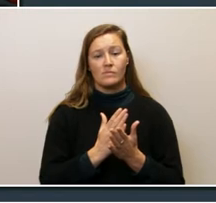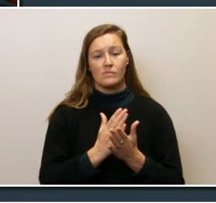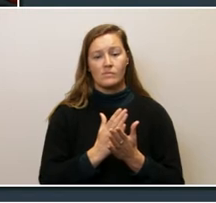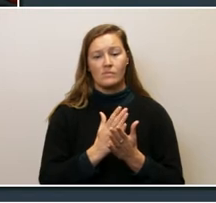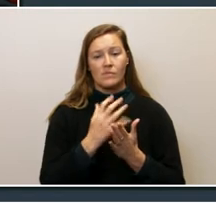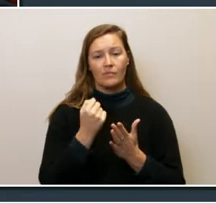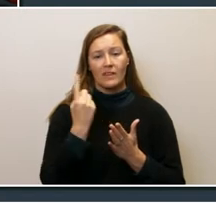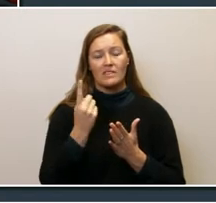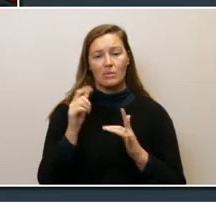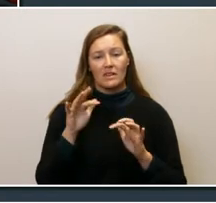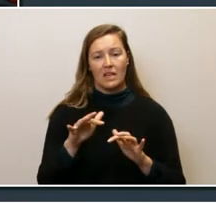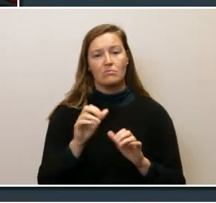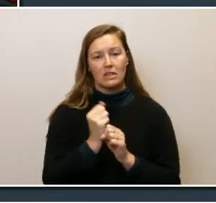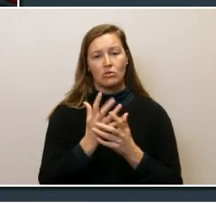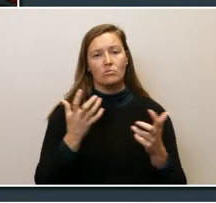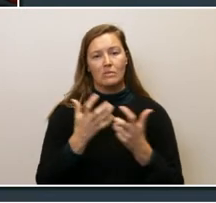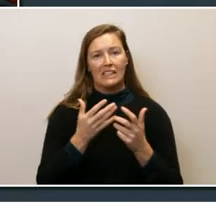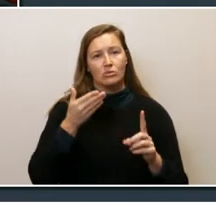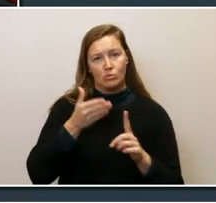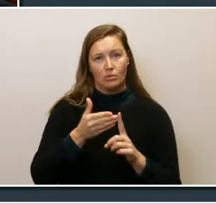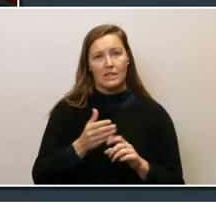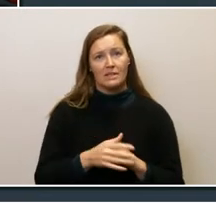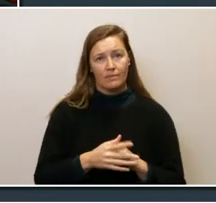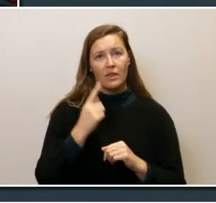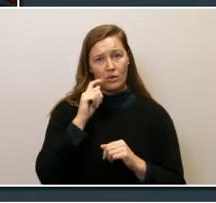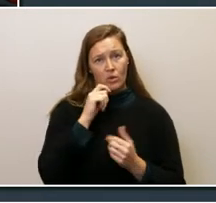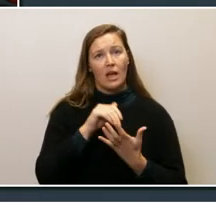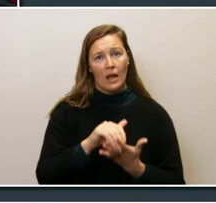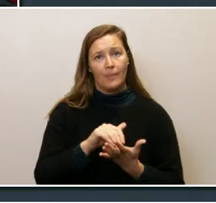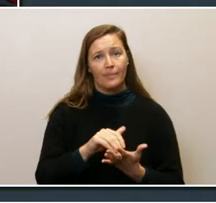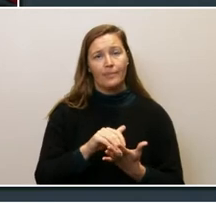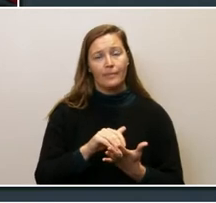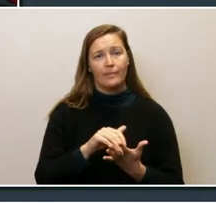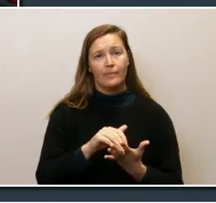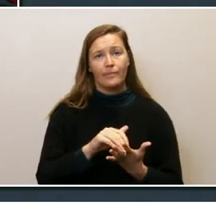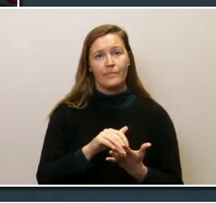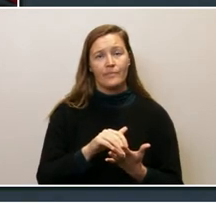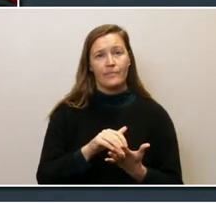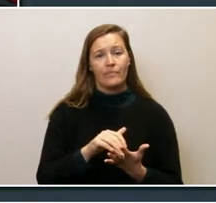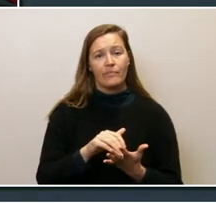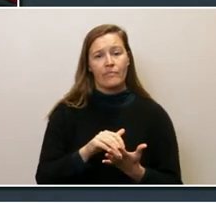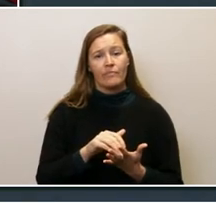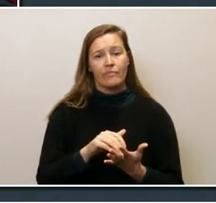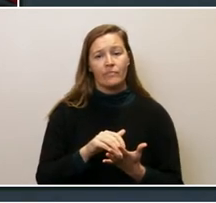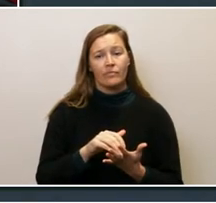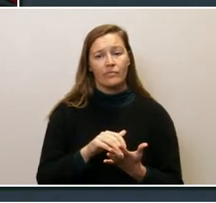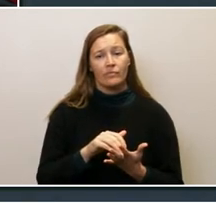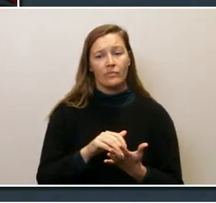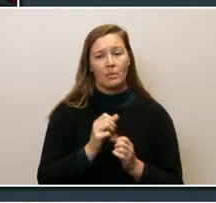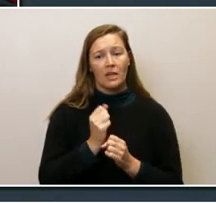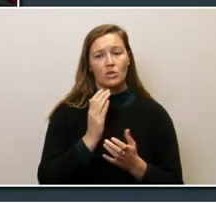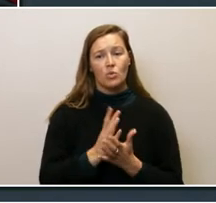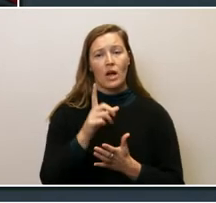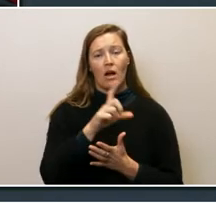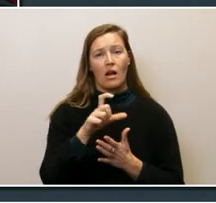council or someone else, that is fit for purpose. And I think that would go a long way to actually ensuring that